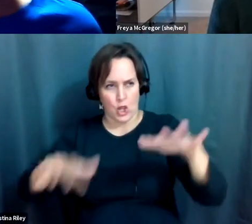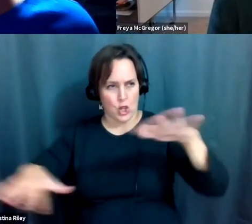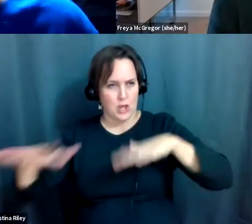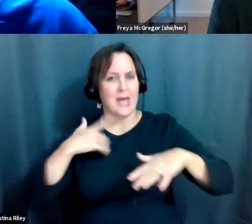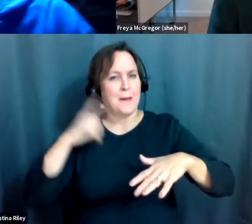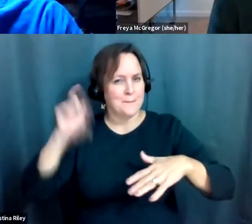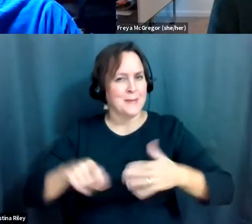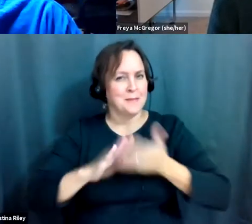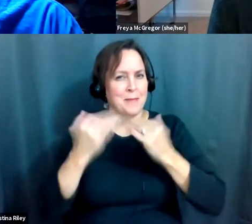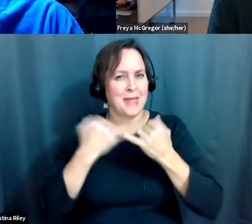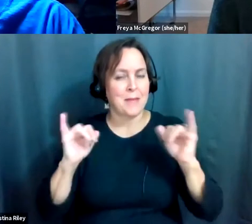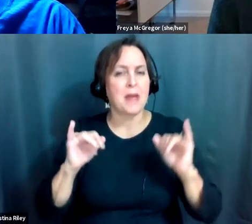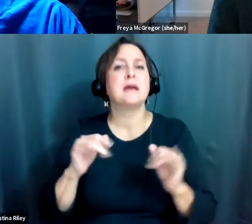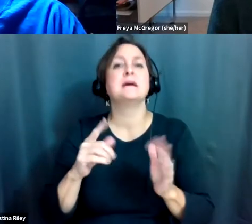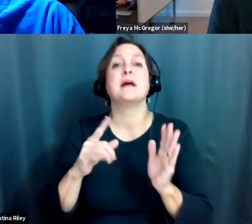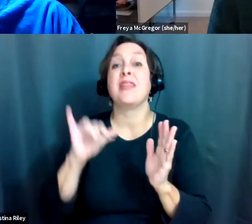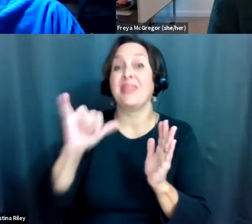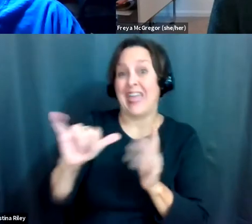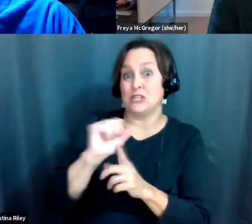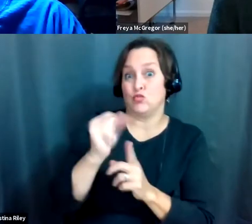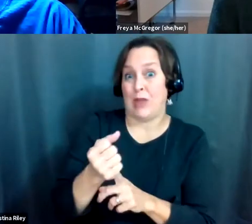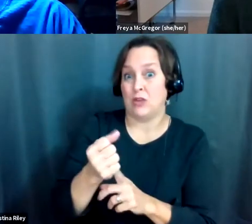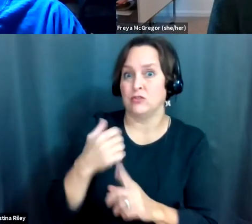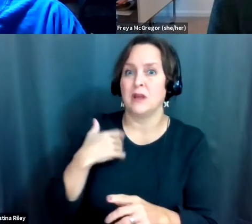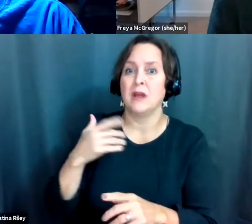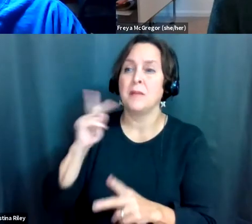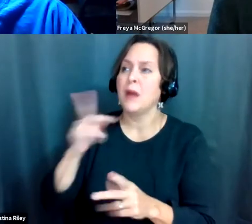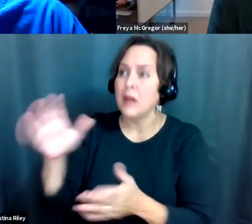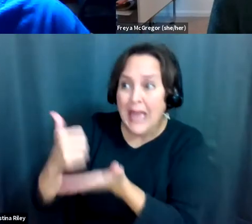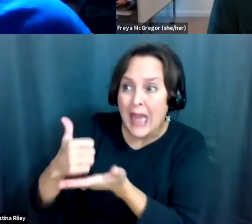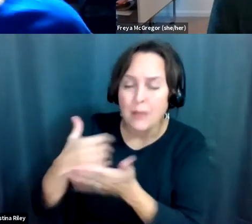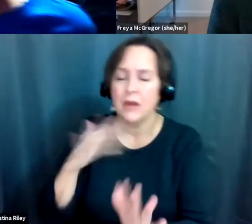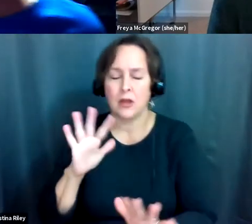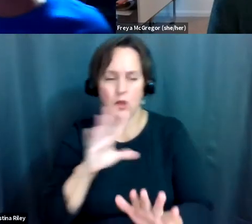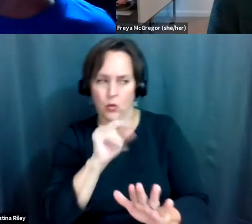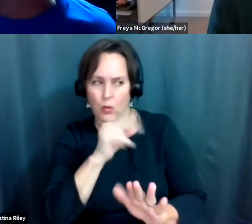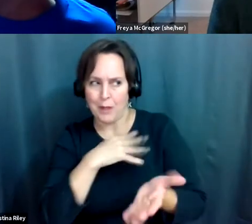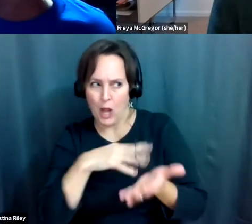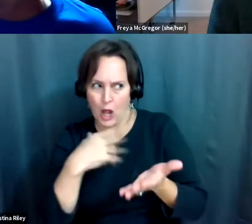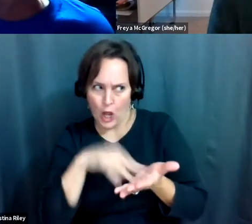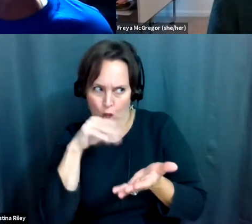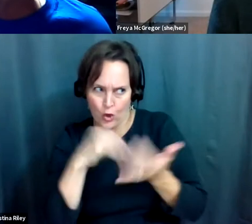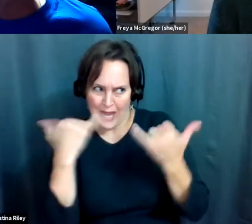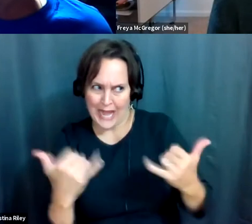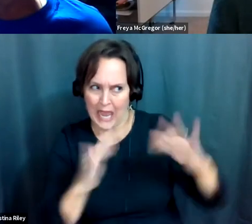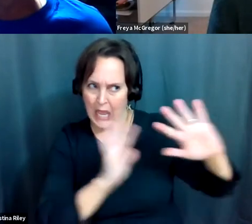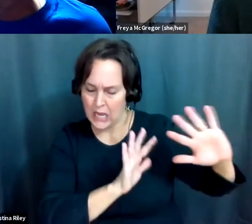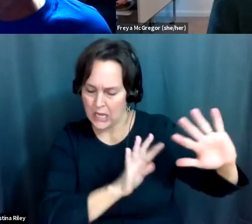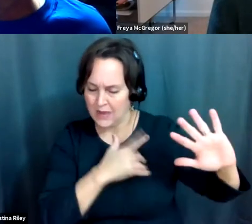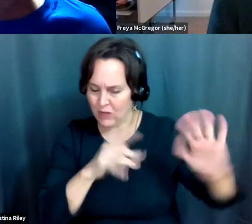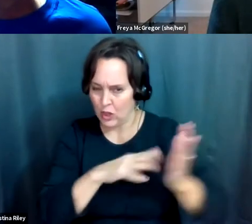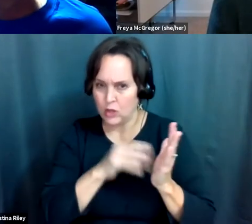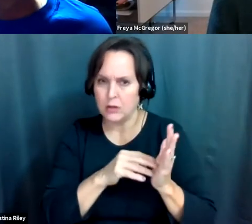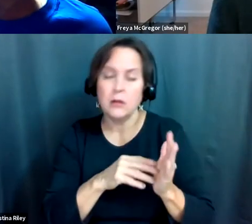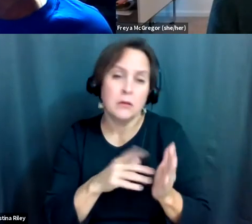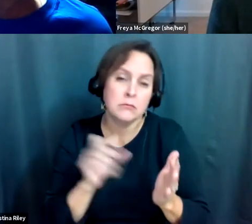me and I would thank them, but say, no, I'm in learning mode right now. And it would be much easier to me, for me to just accept the help